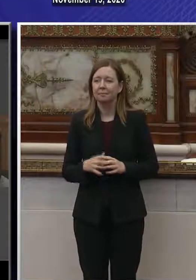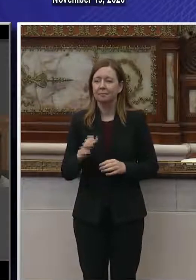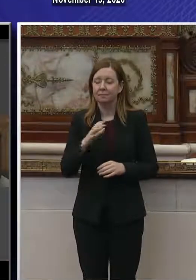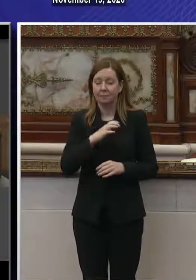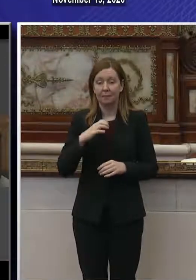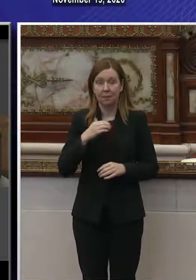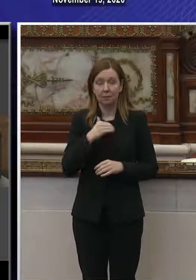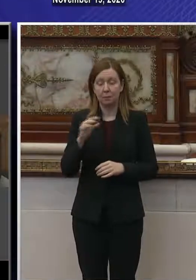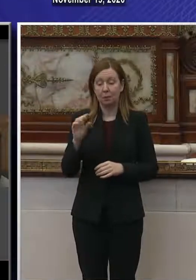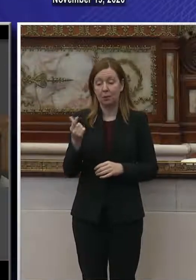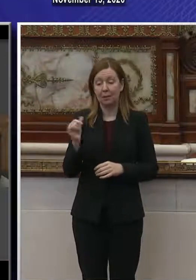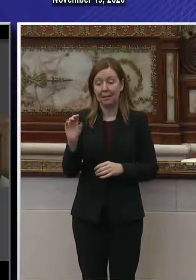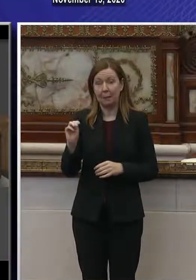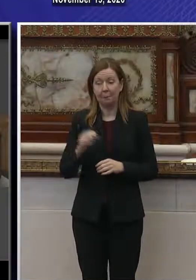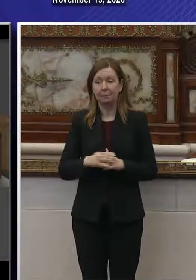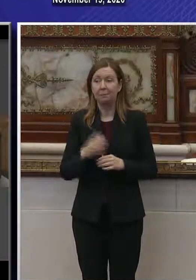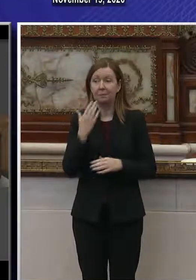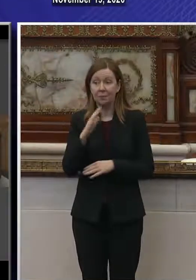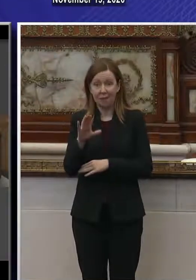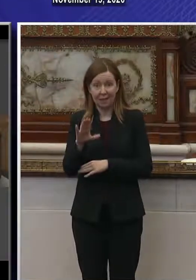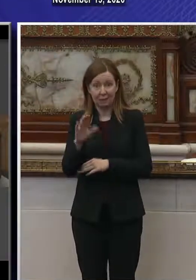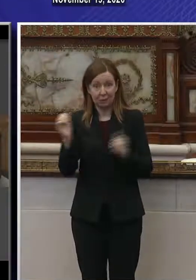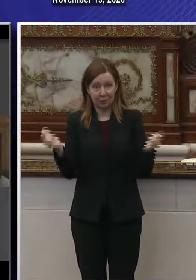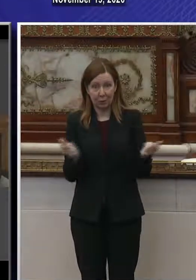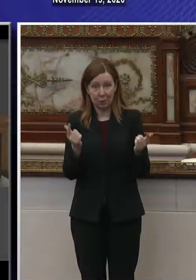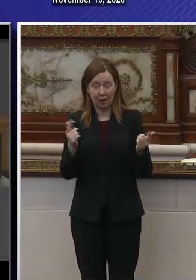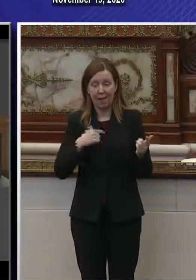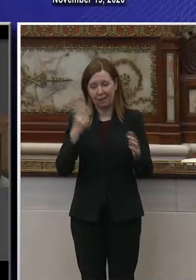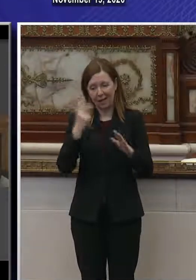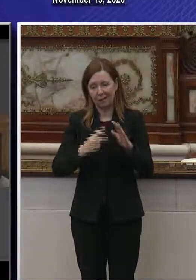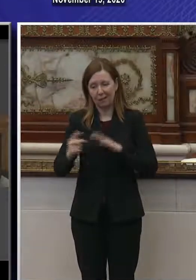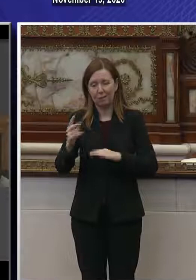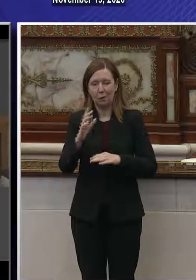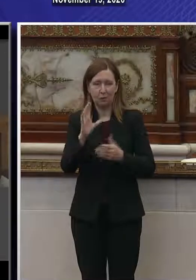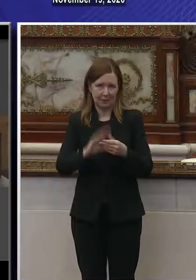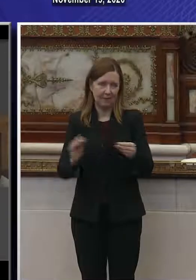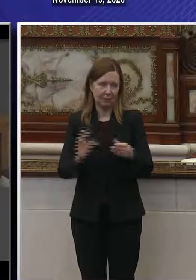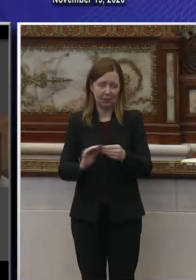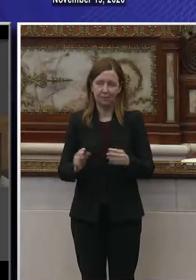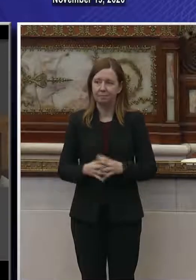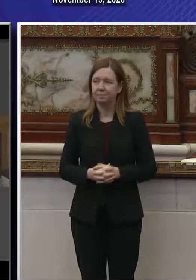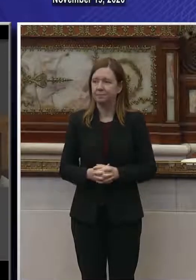Council Member Gim. Good afternoon, everybody. I look forward to this hearing.